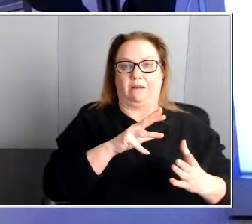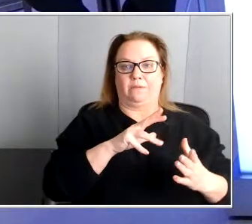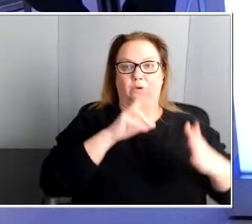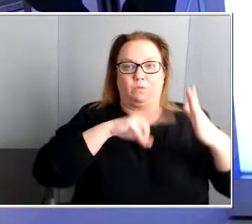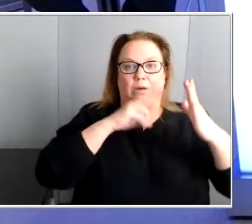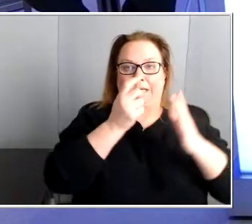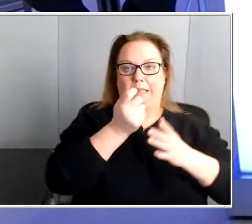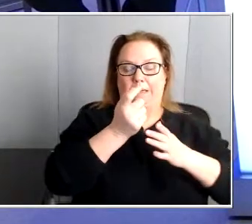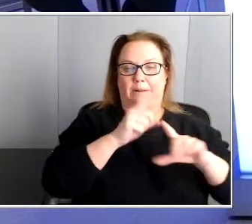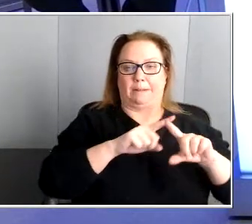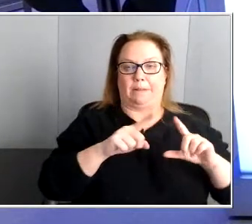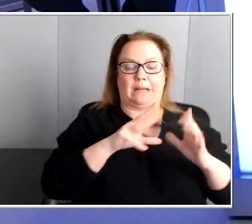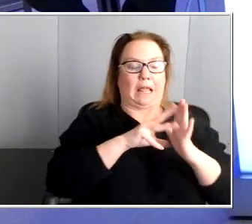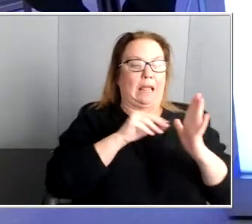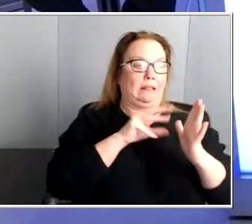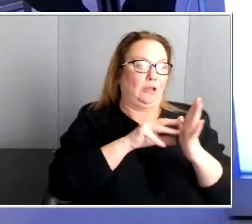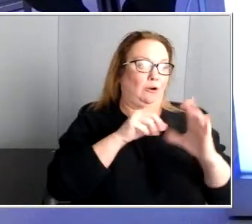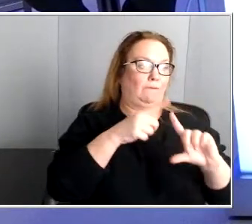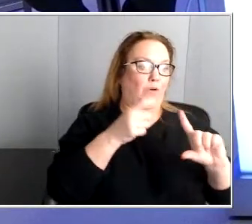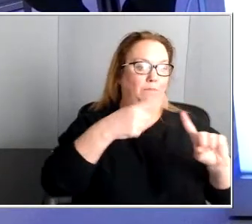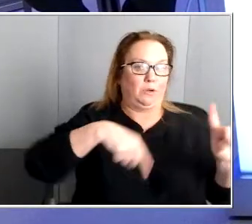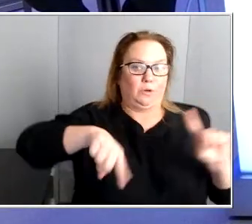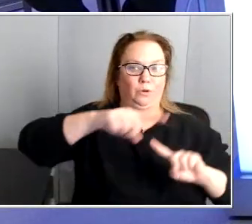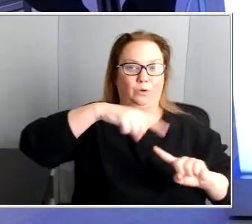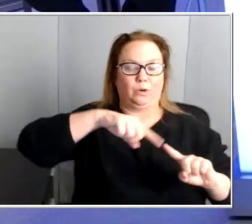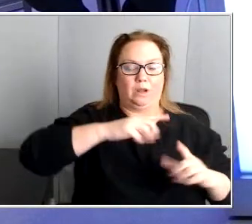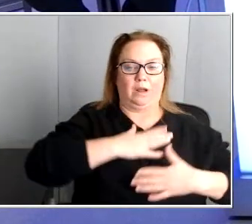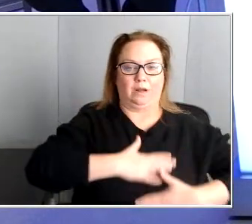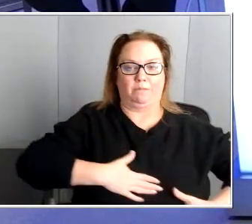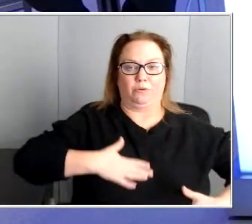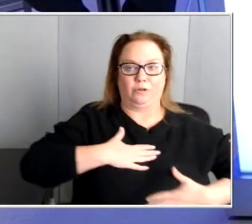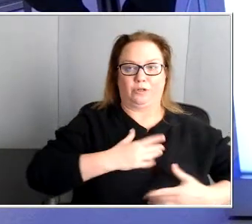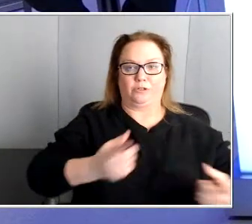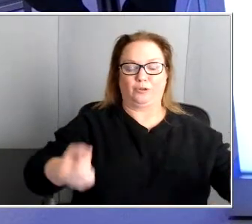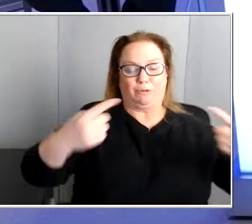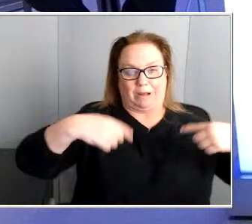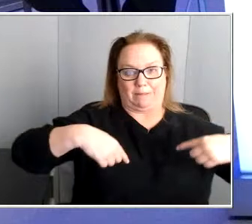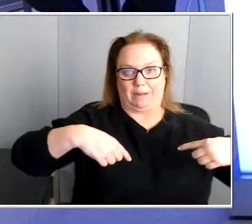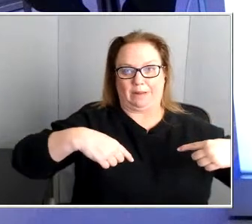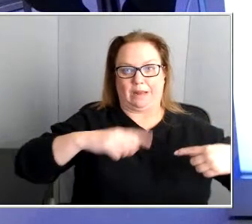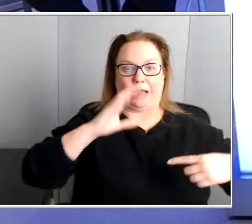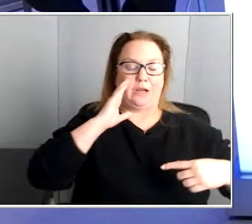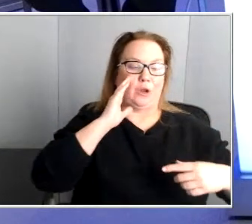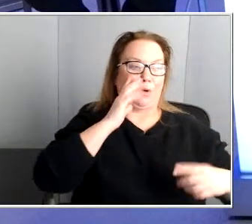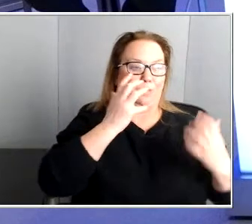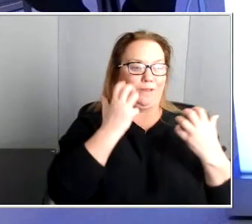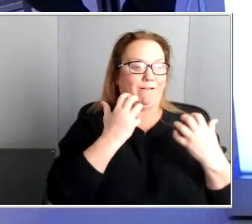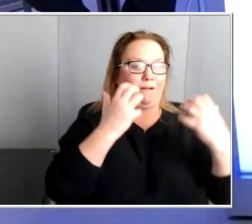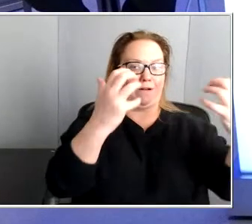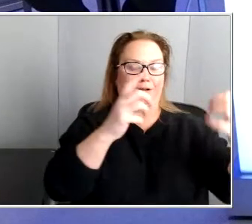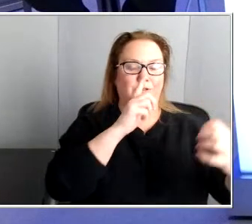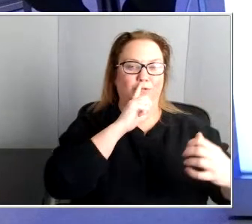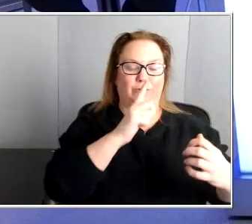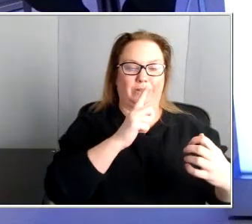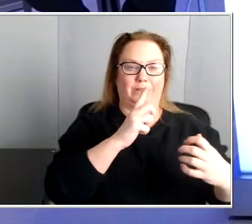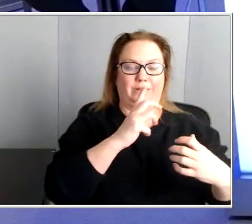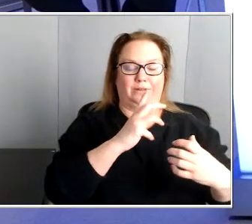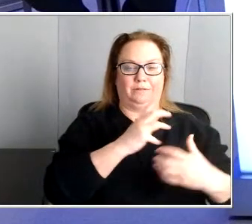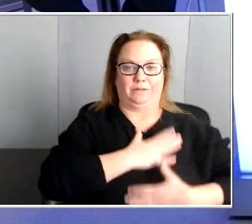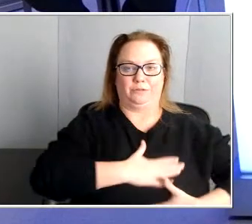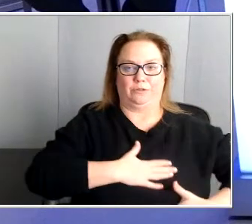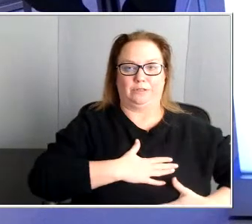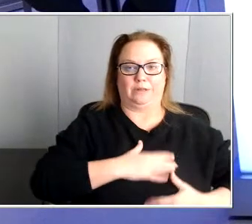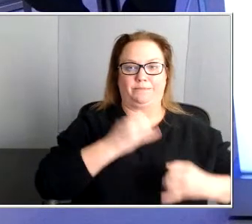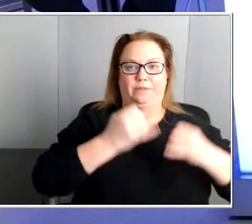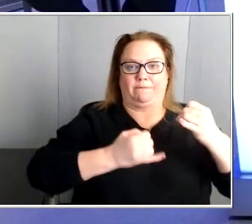I learn from you guys. It's the best, and I really appreciate you all being here. I know our listening audience really has enjoyed it as well. Let's get final thoughts